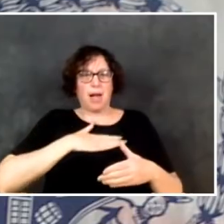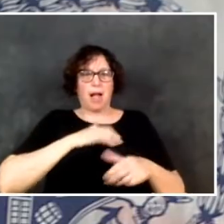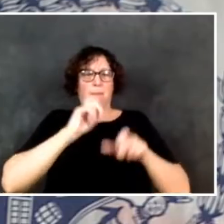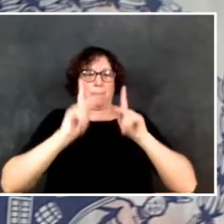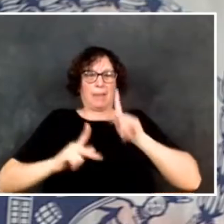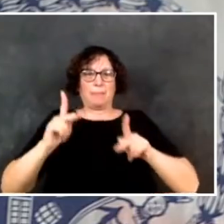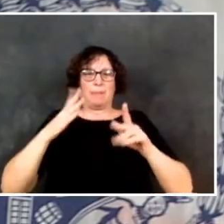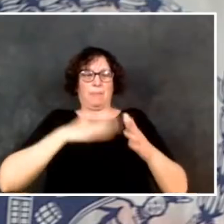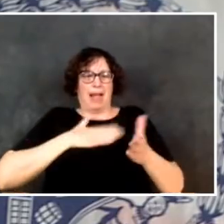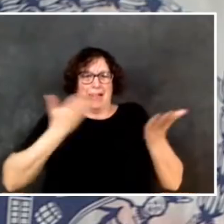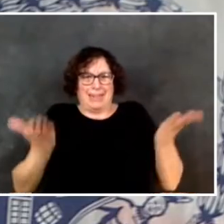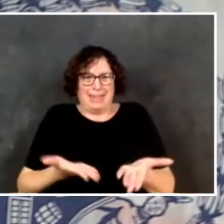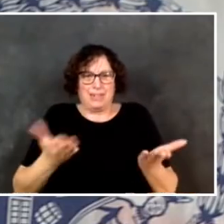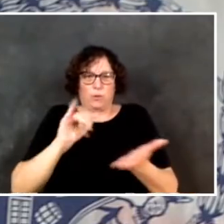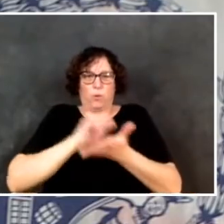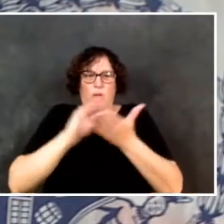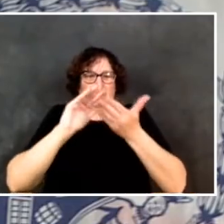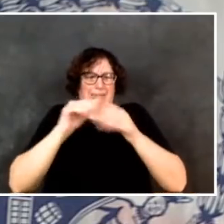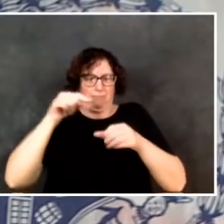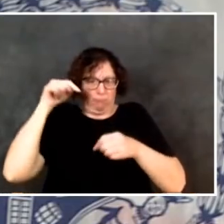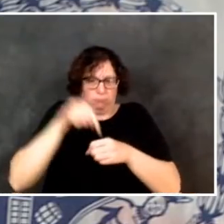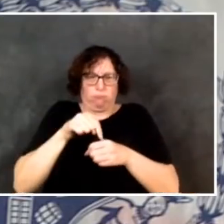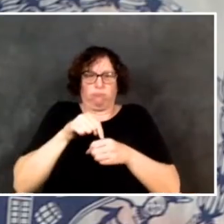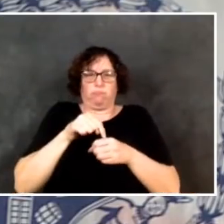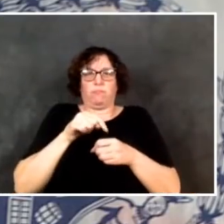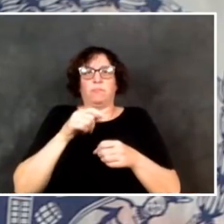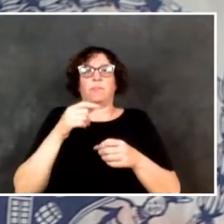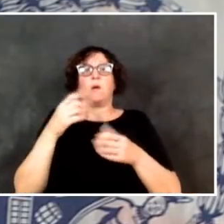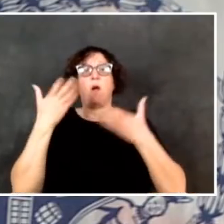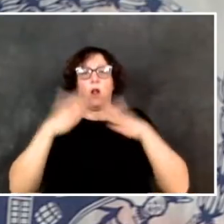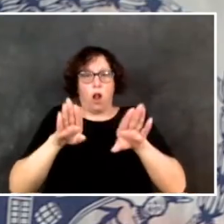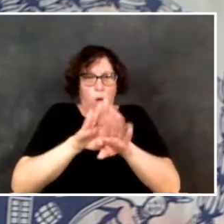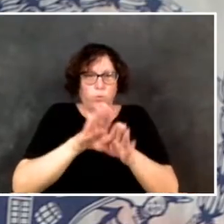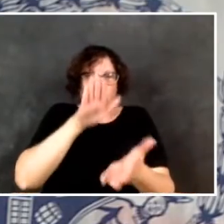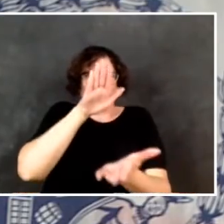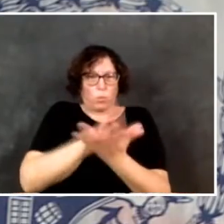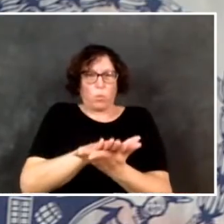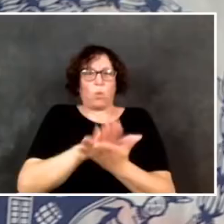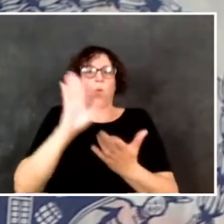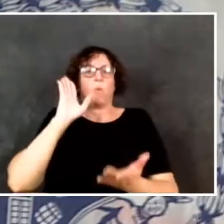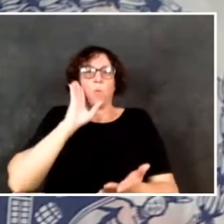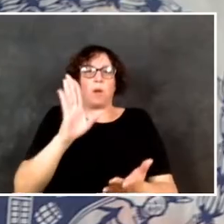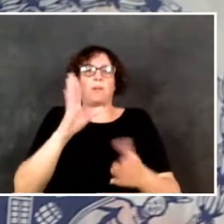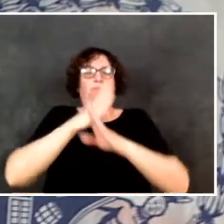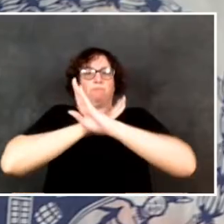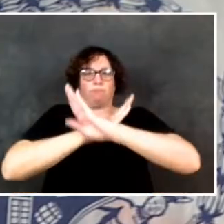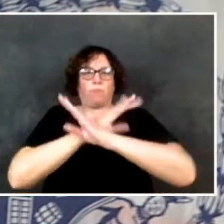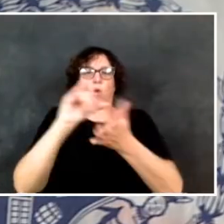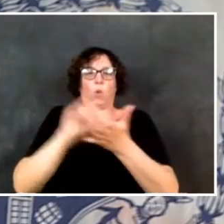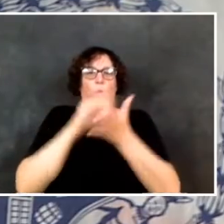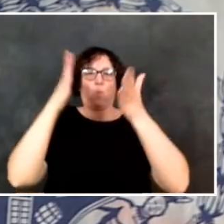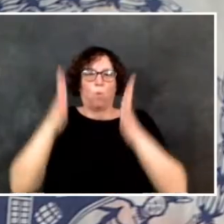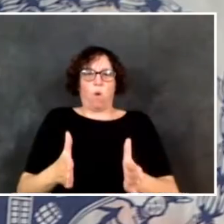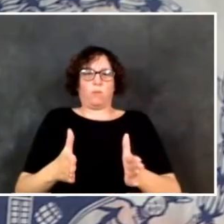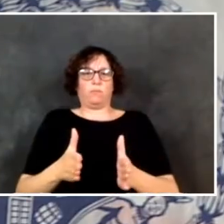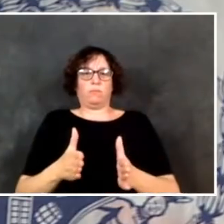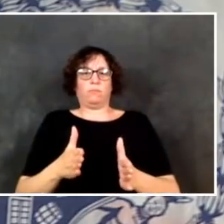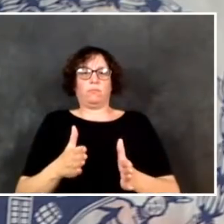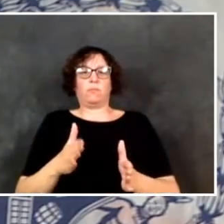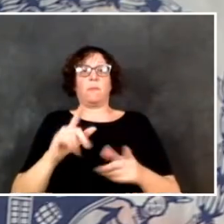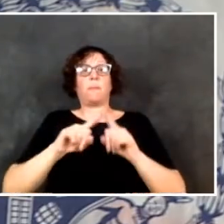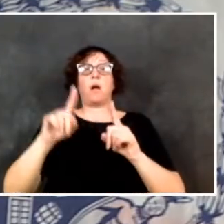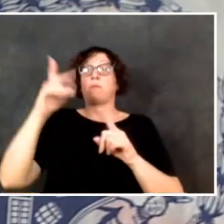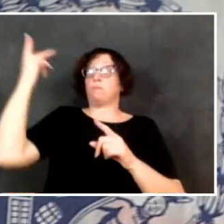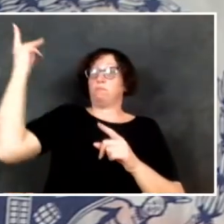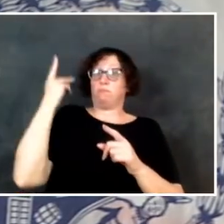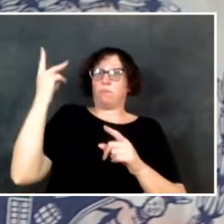our schools closed will protect New Yorkers, period. But we're all going to keep working together for sure. Okay, thank